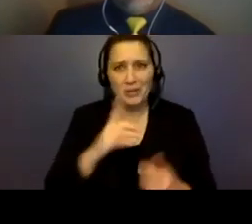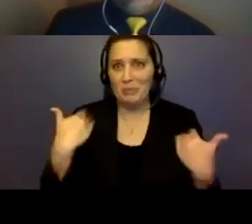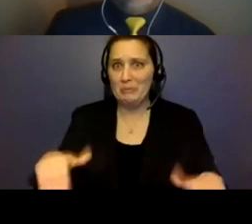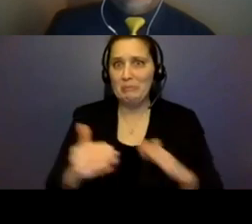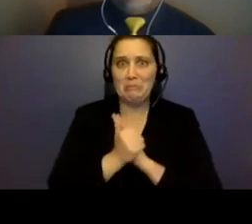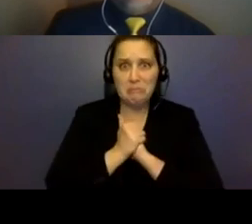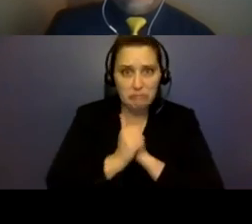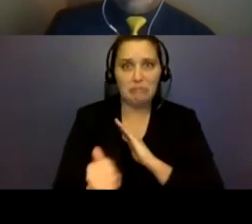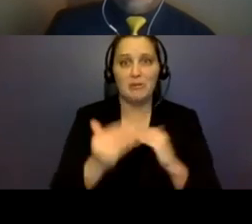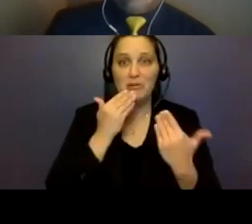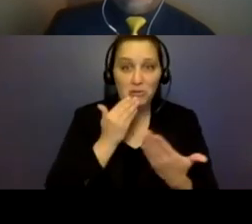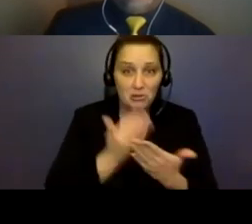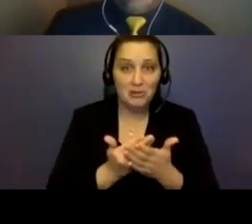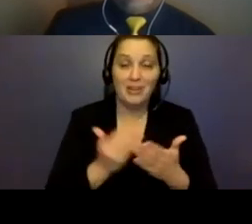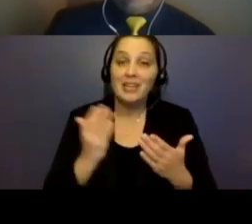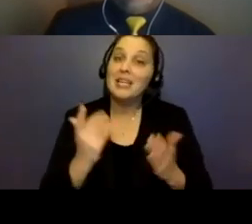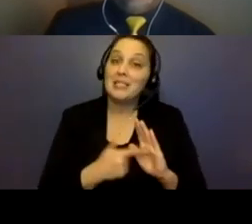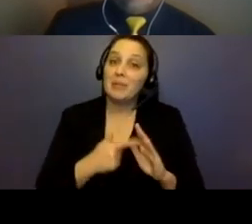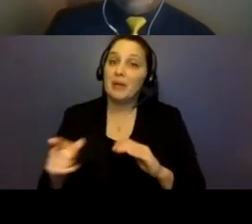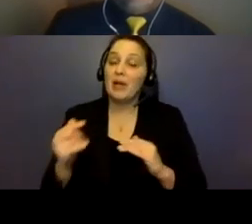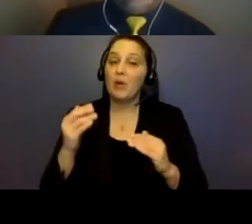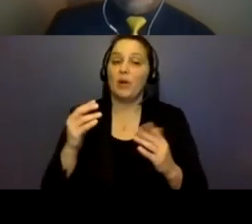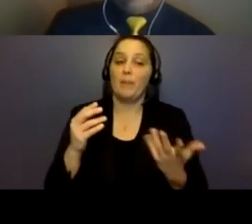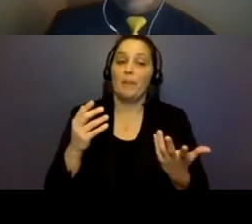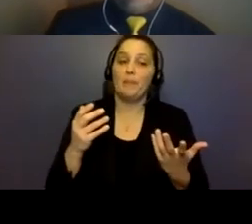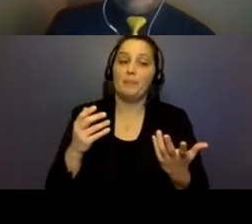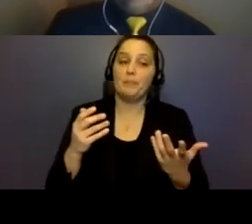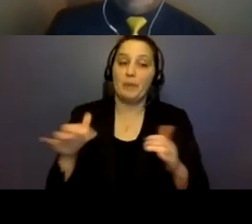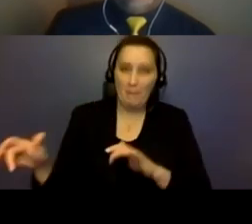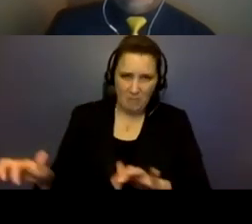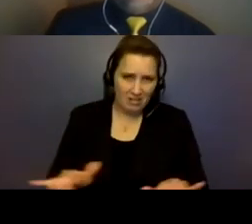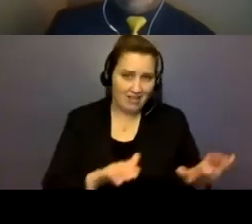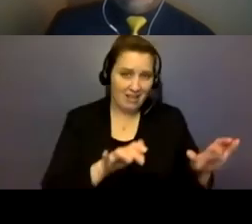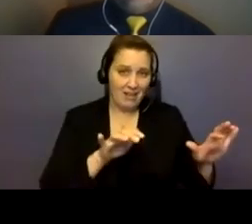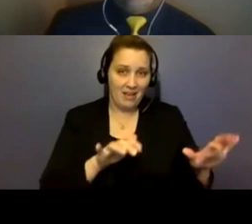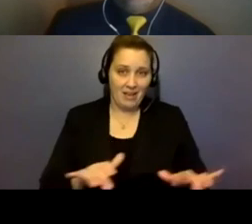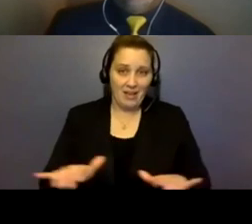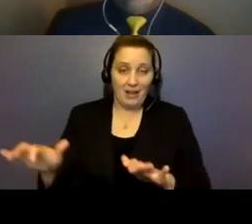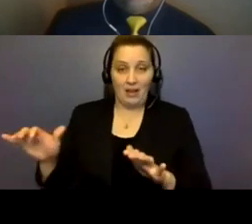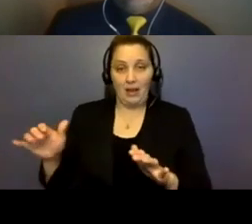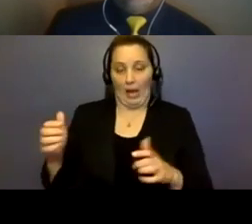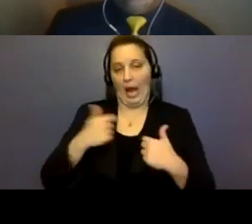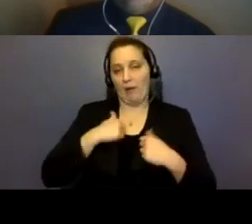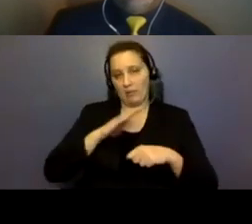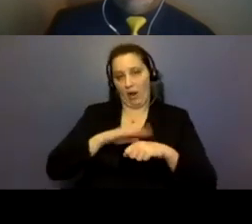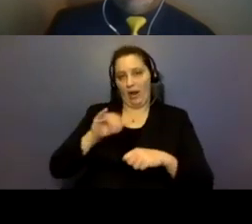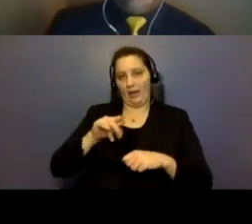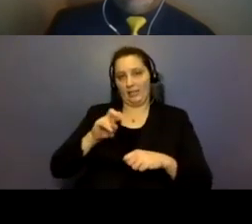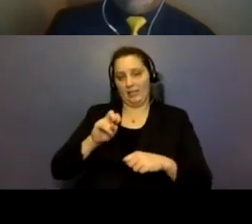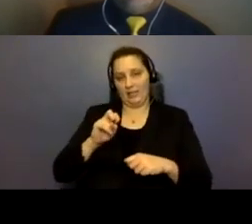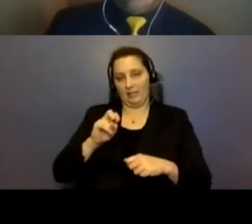talented. And there would be times when he'd play, and at that time, being on active duty very early in my